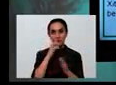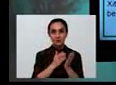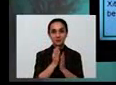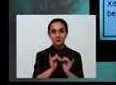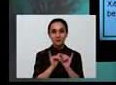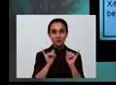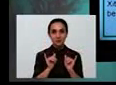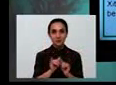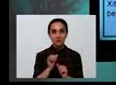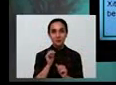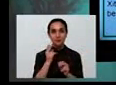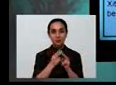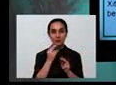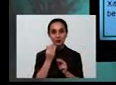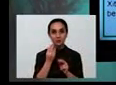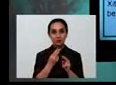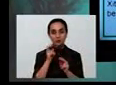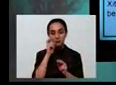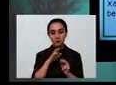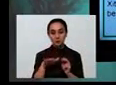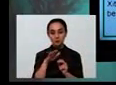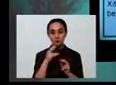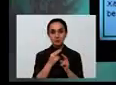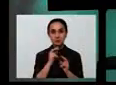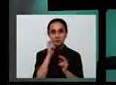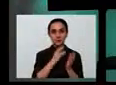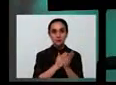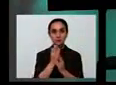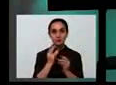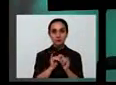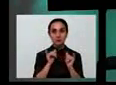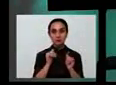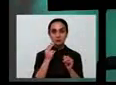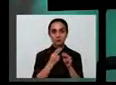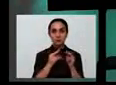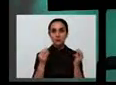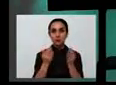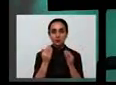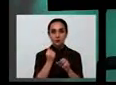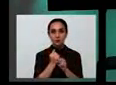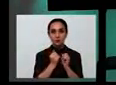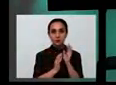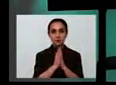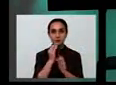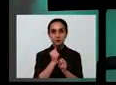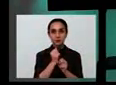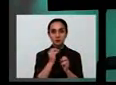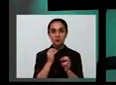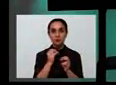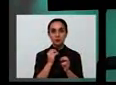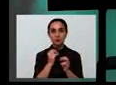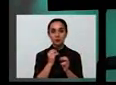rivojlanishi. Demak, bu mamlakat siyosiy rivojlanish yo'nalishi bo'yicha qanday islohotlarni